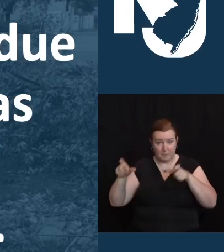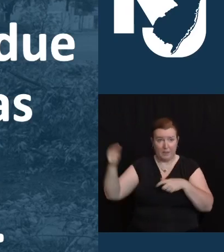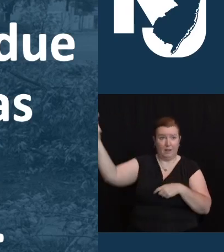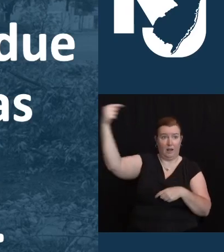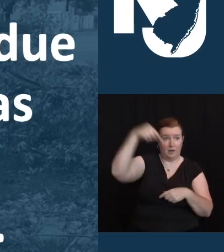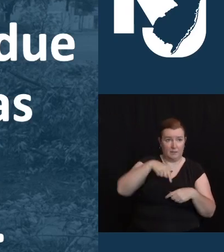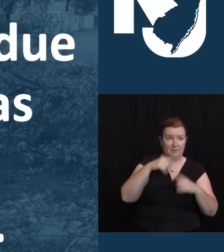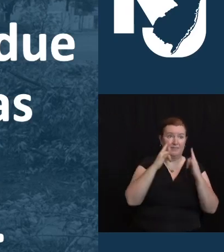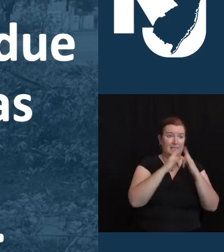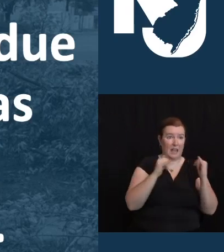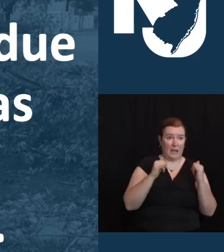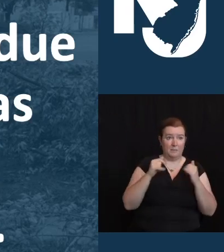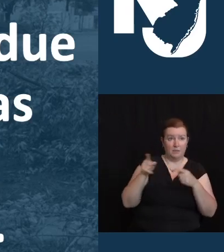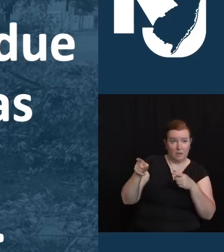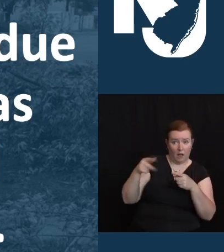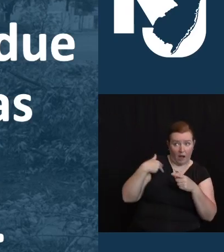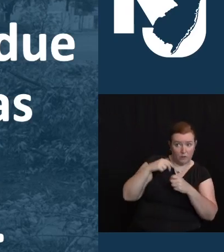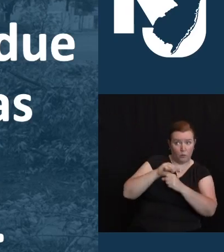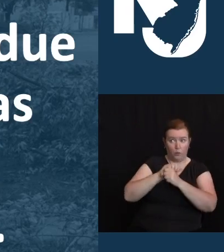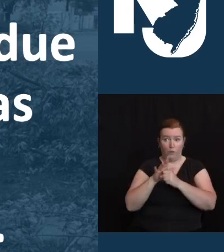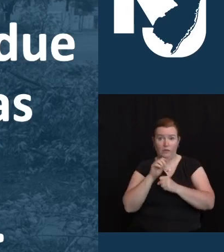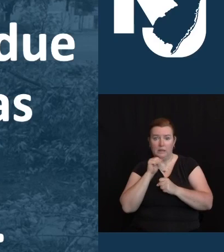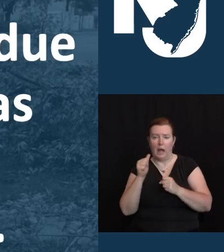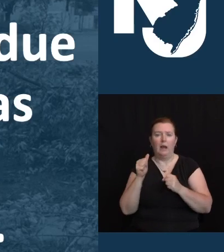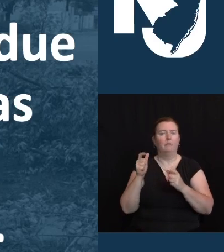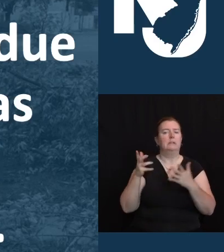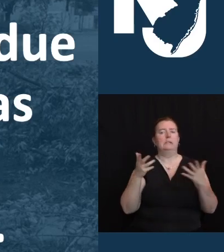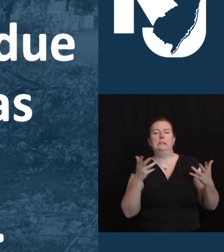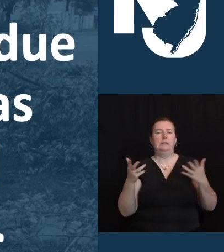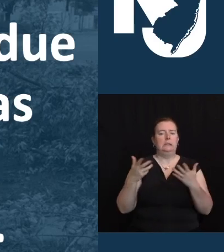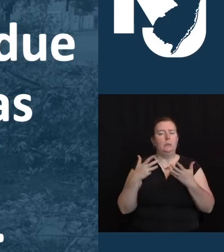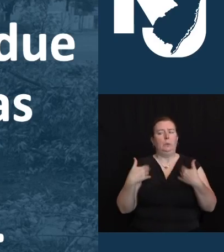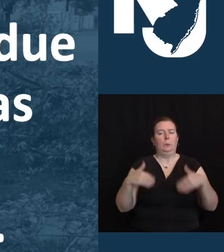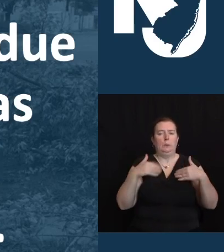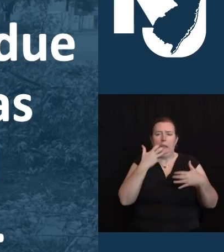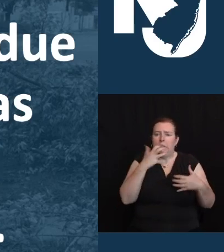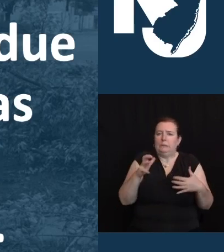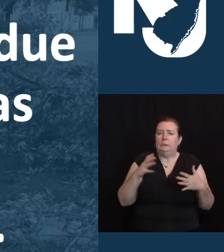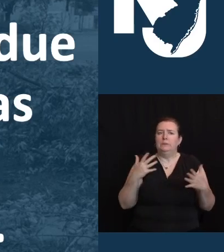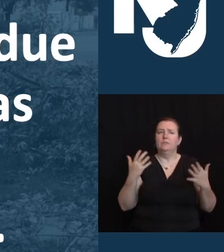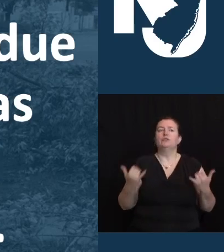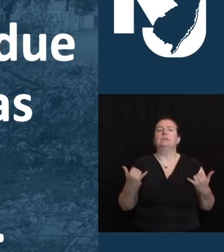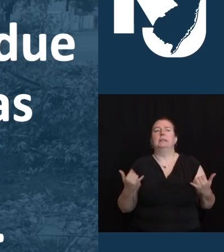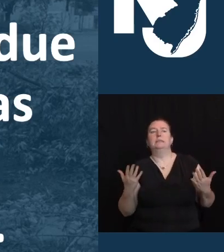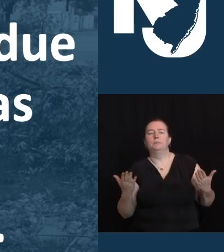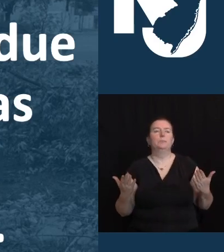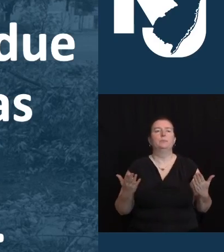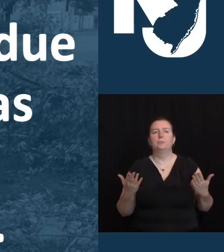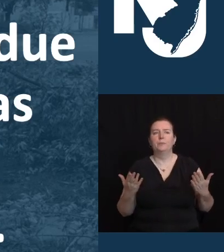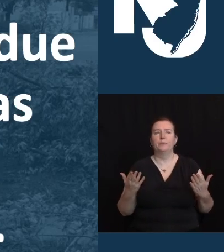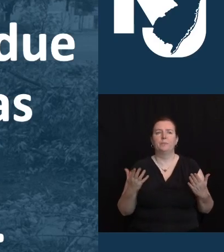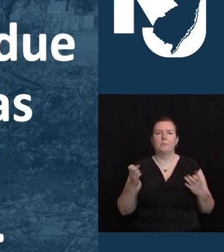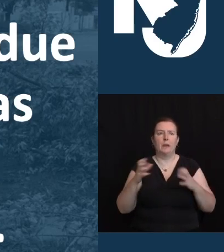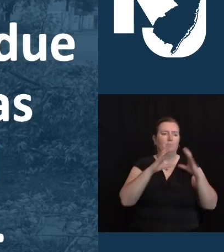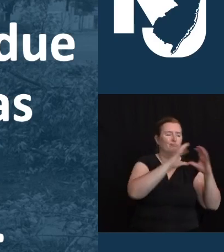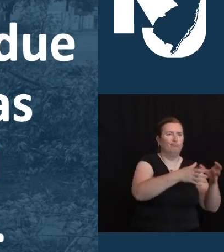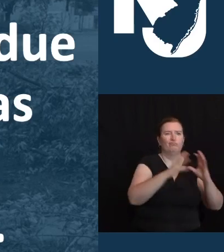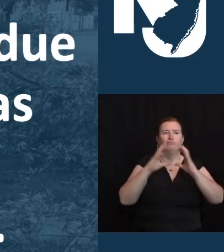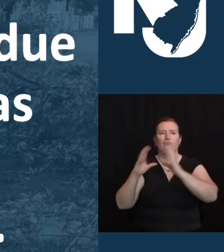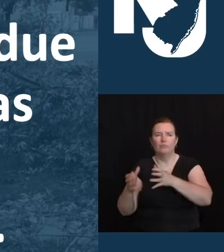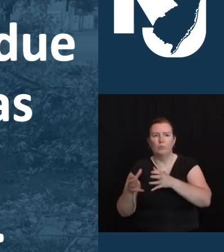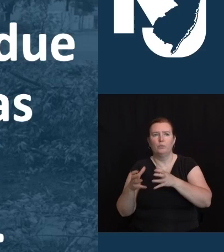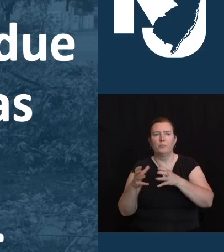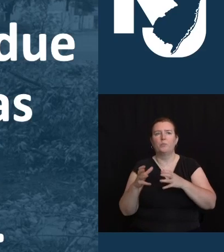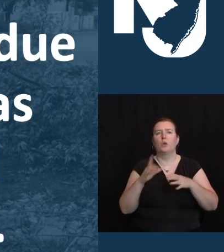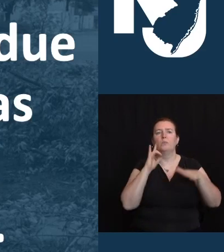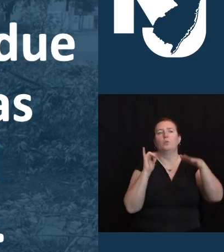that, as part of our discussions with the electric service providers, is what do you do in a cohort, what are the protocols, etc. So as they say,